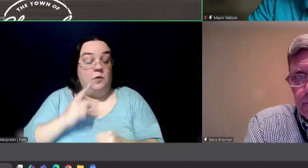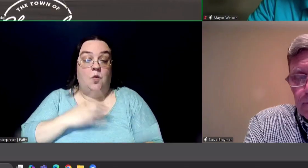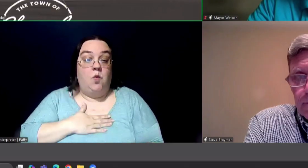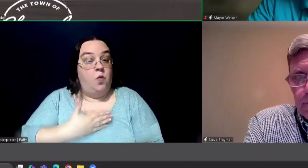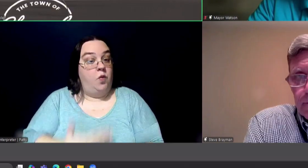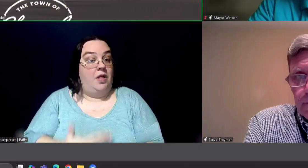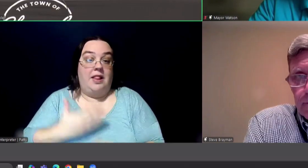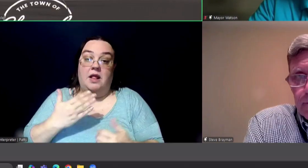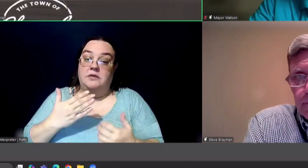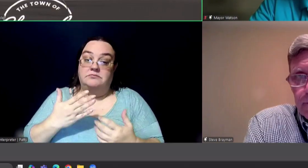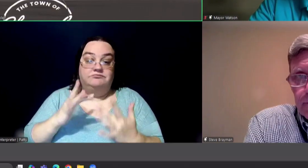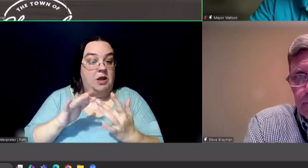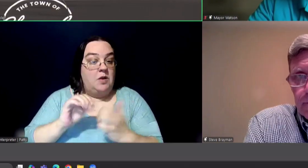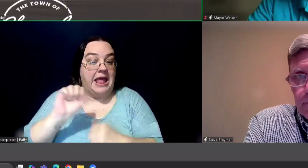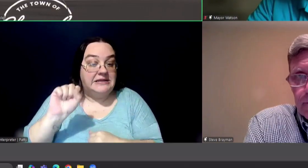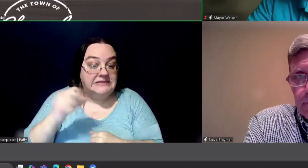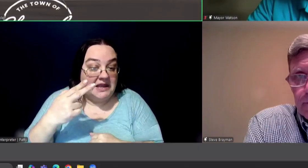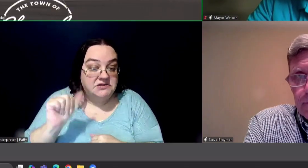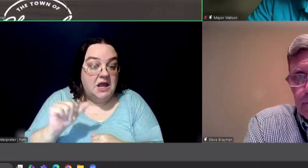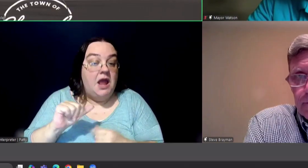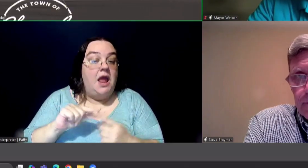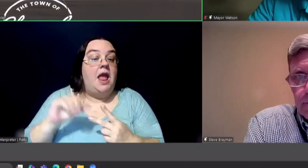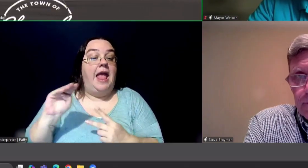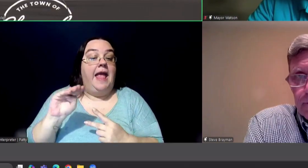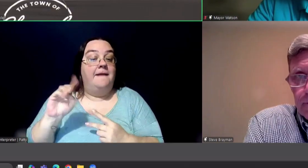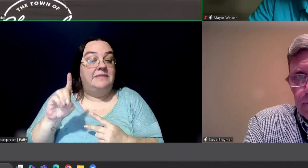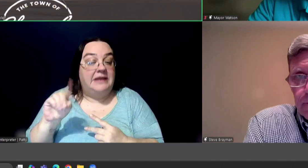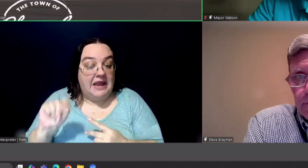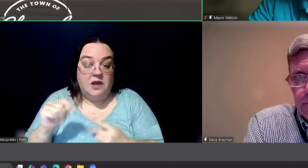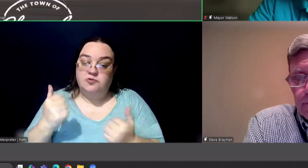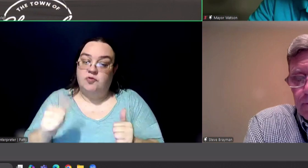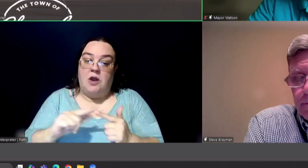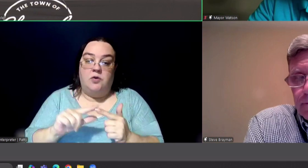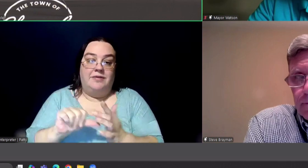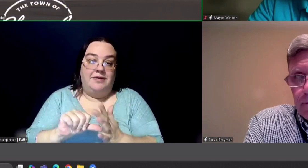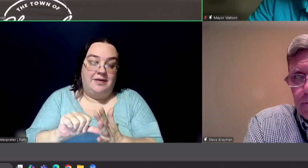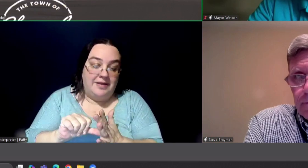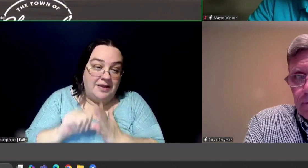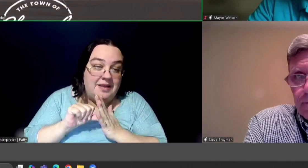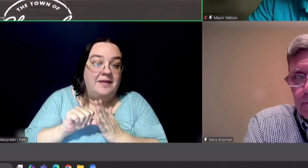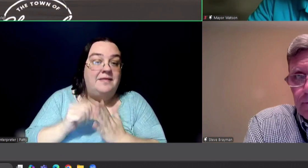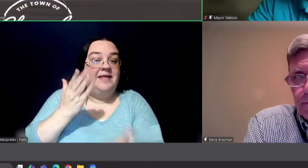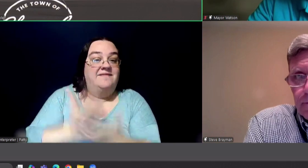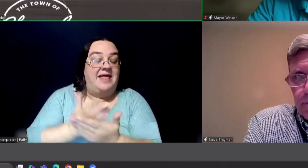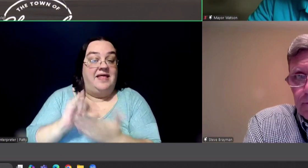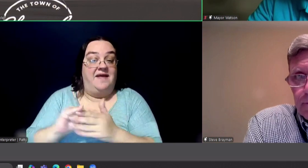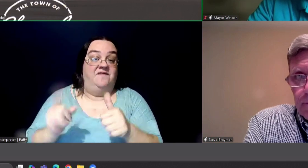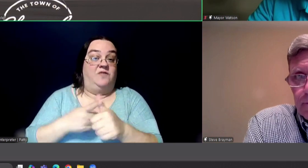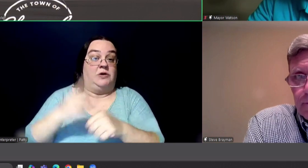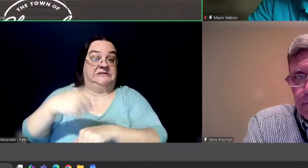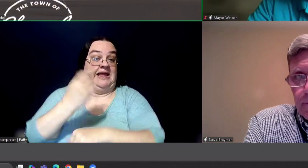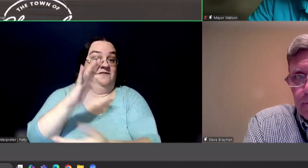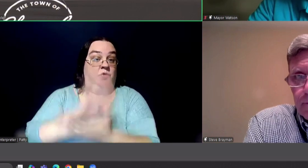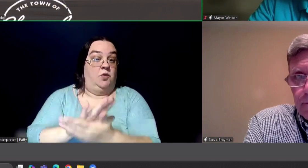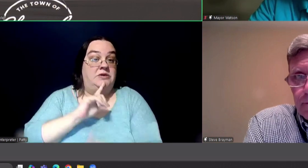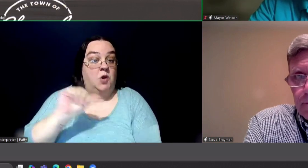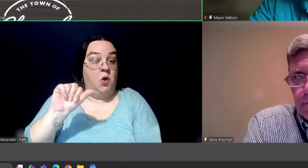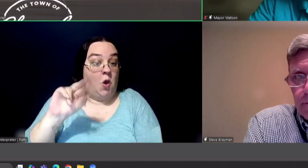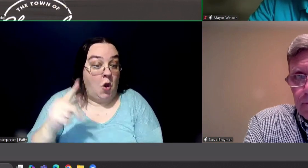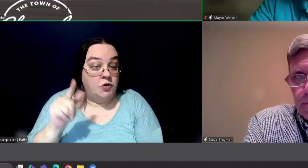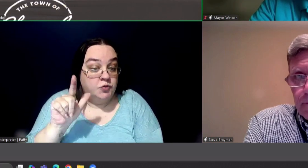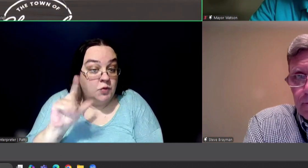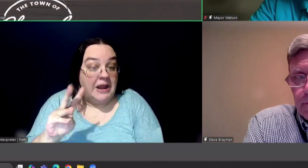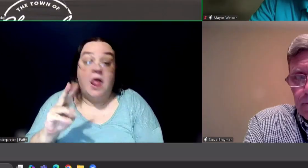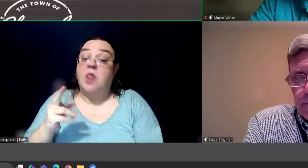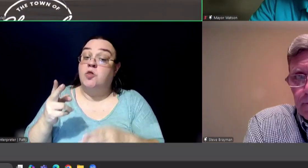or MDOT to underline and emphasize the fact that the first day of school is August 26th. And the sooner we